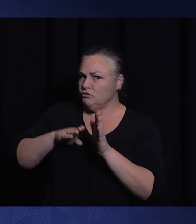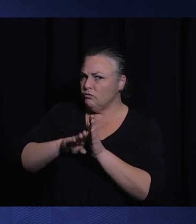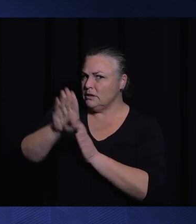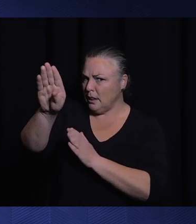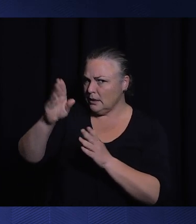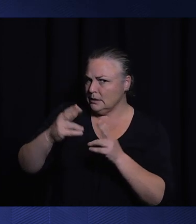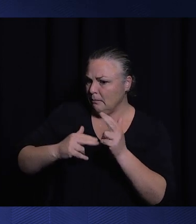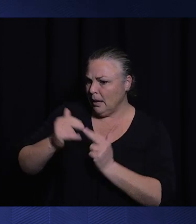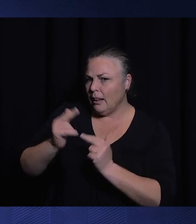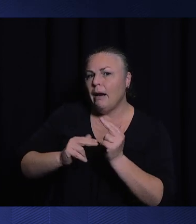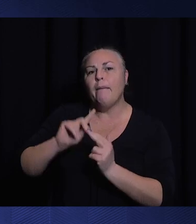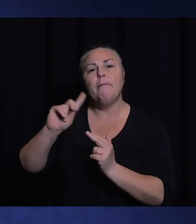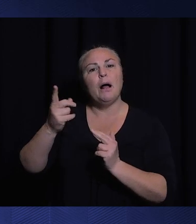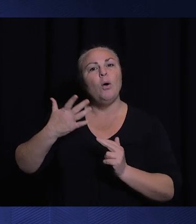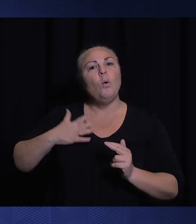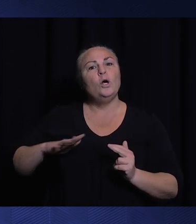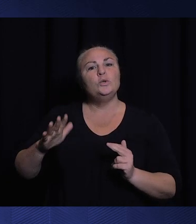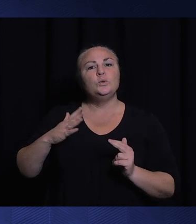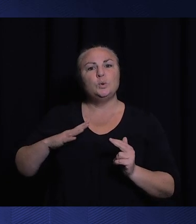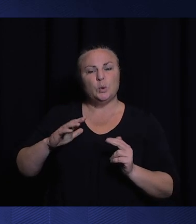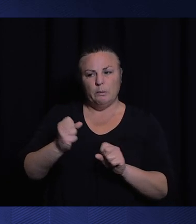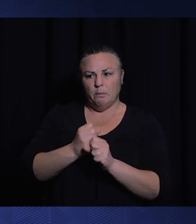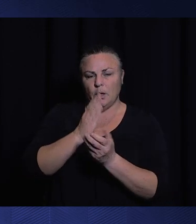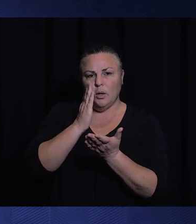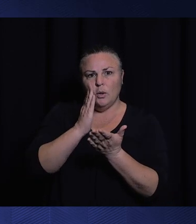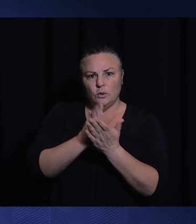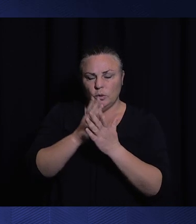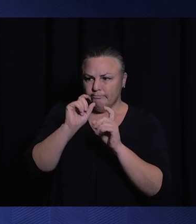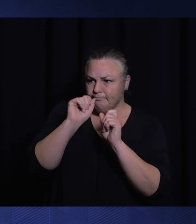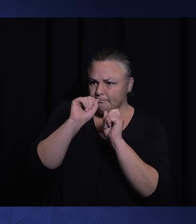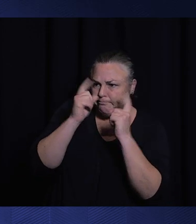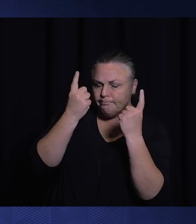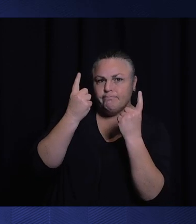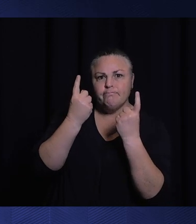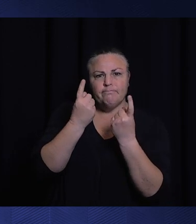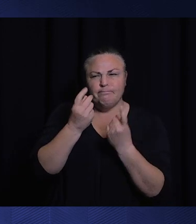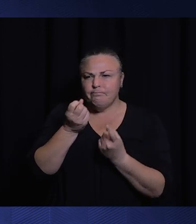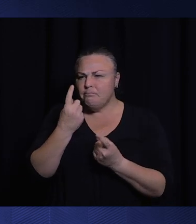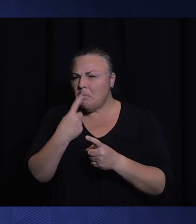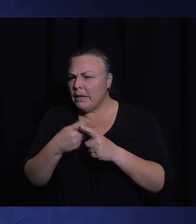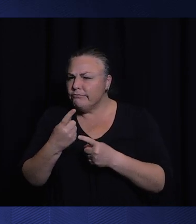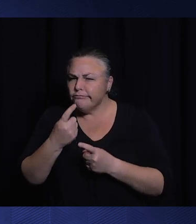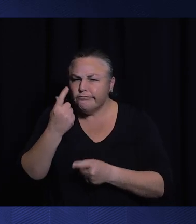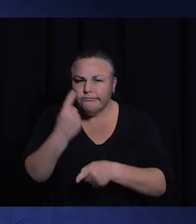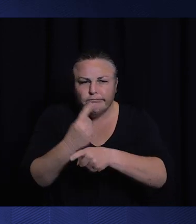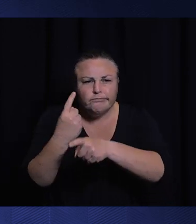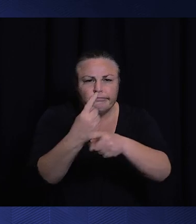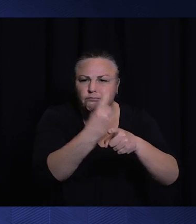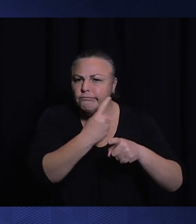but delving head-on into unpacking and understanding how this can be implemented.